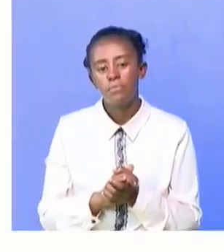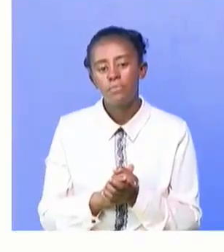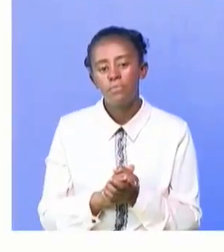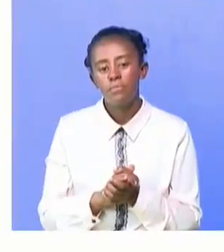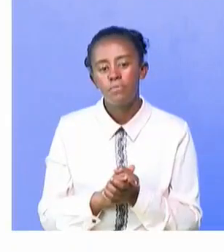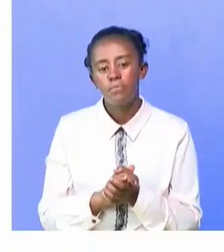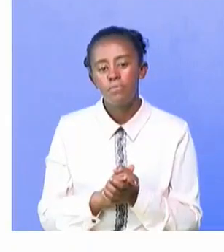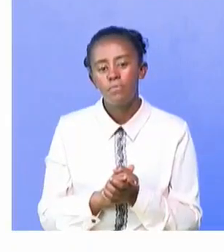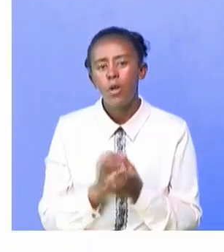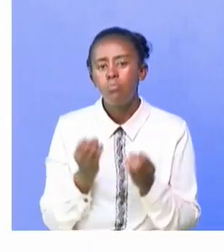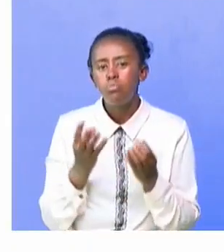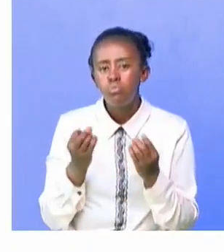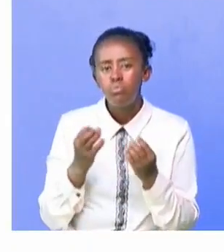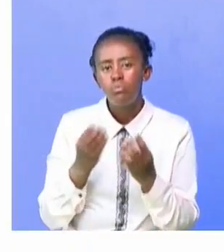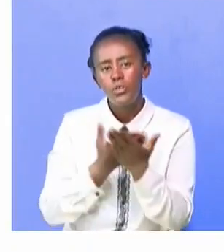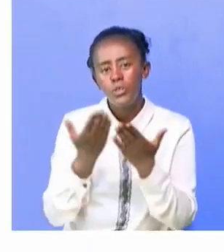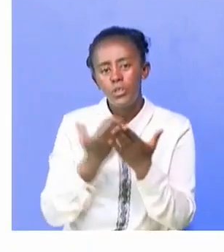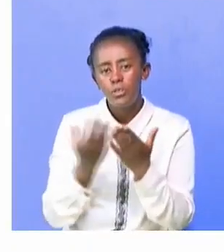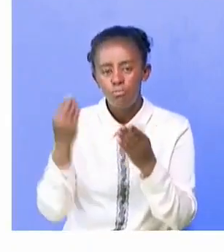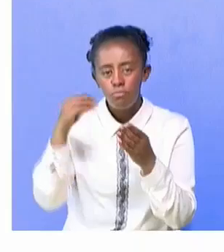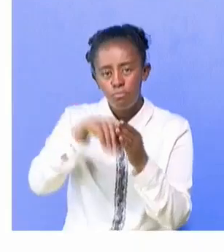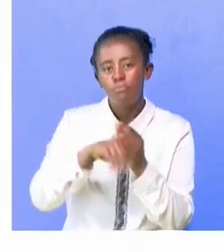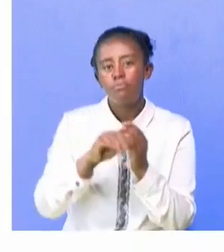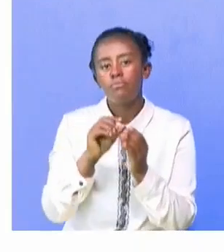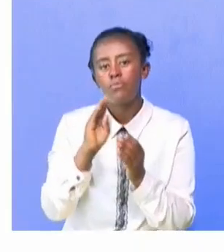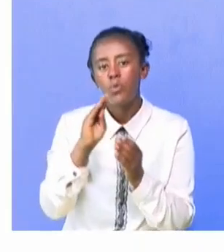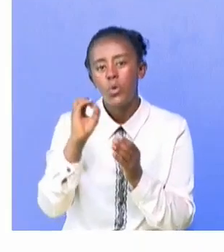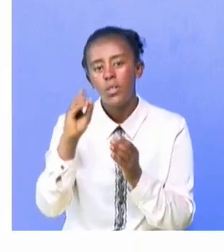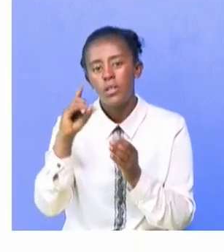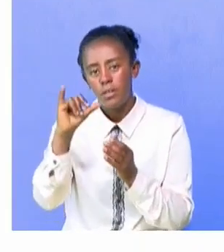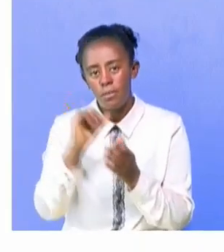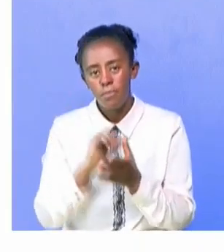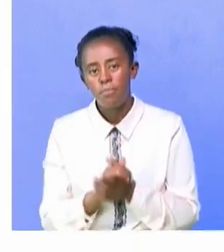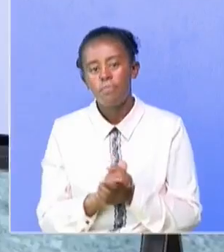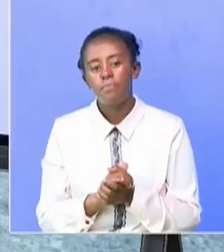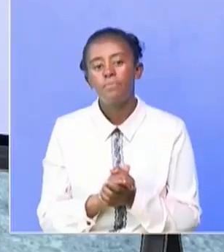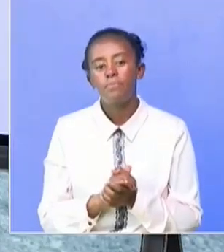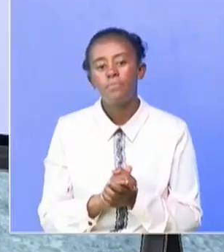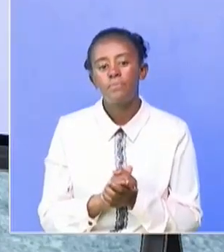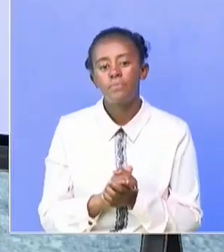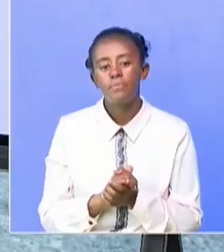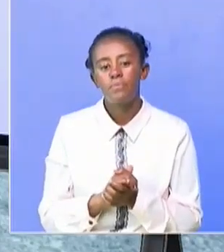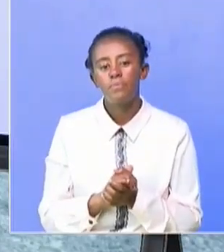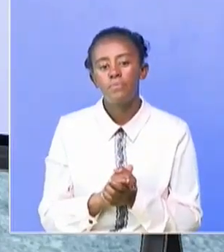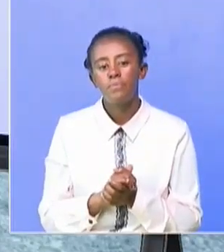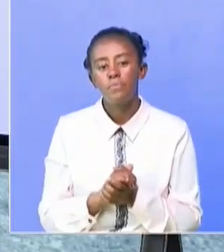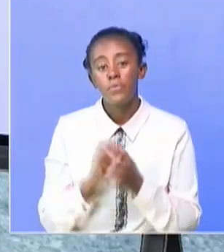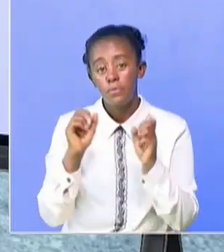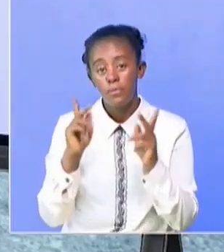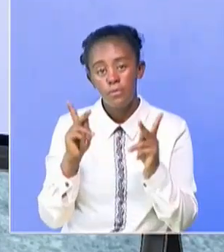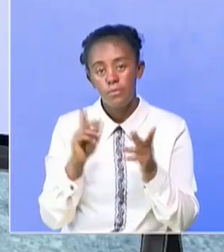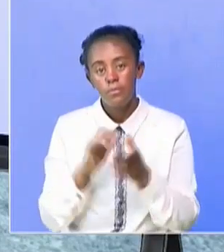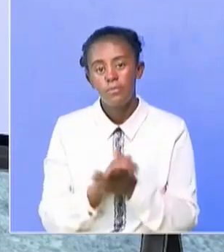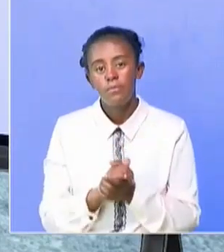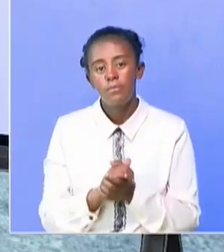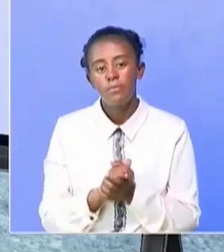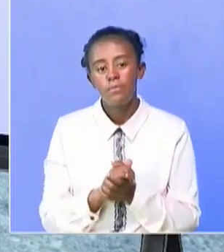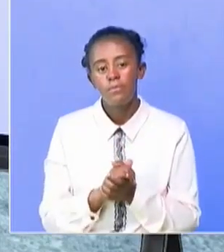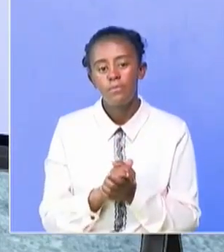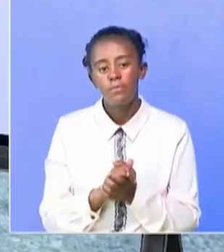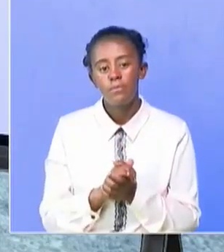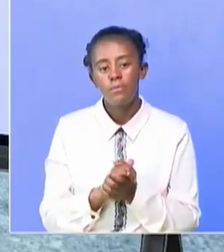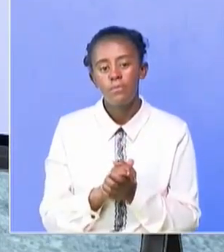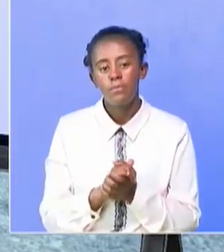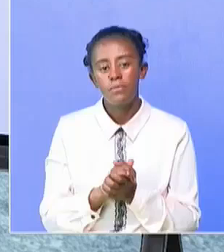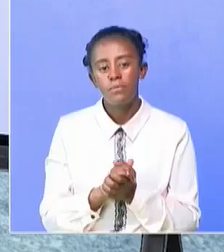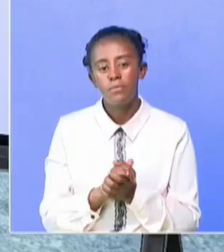there's a lot of things here now. Yeah, body. Okay? How many